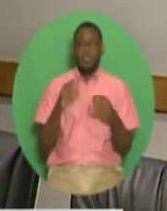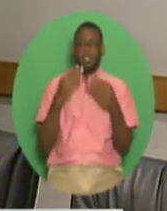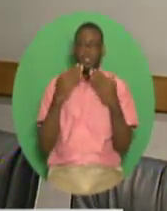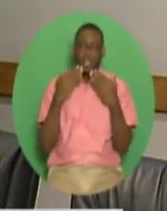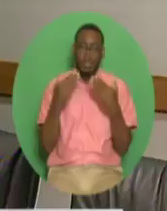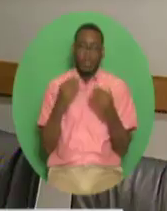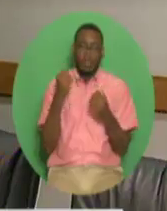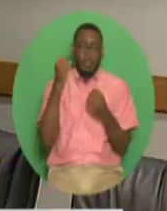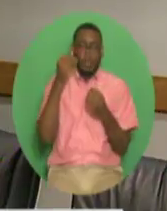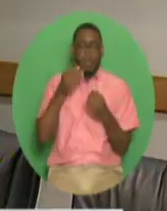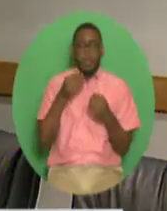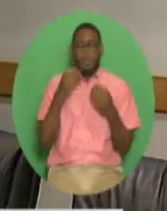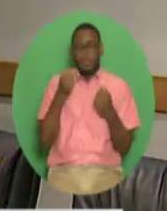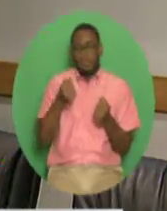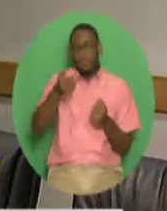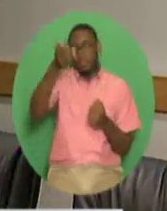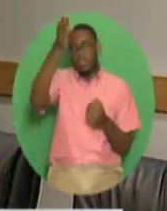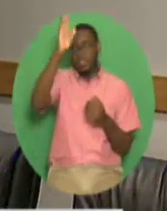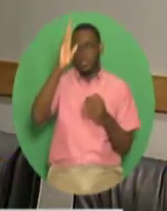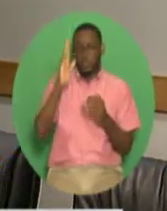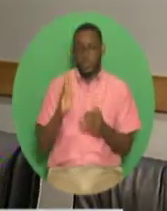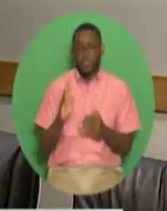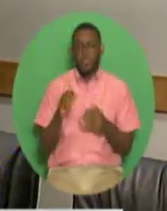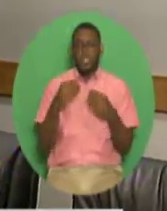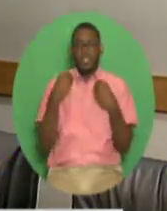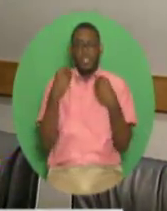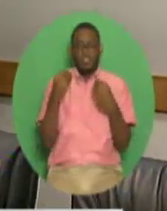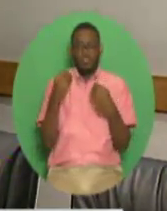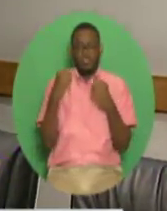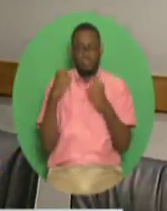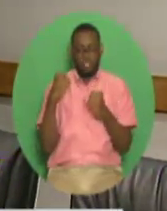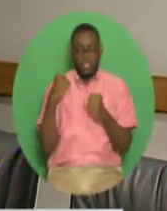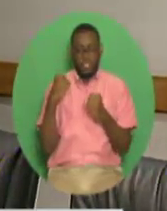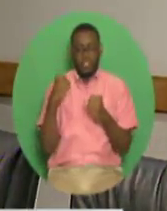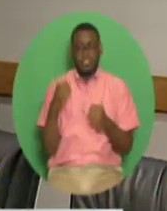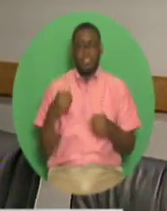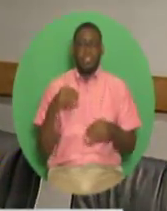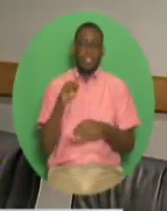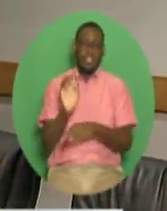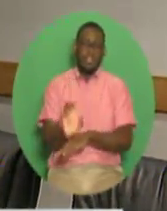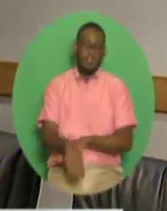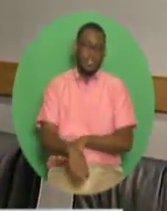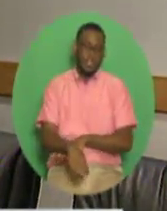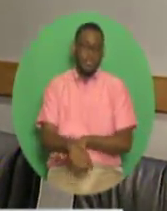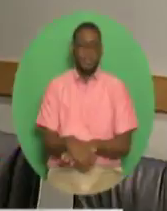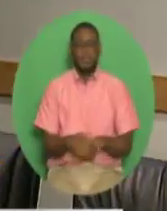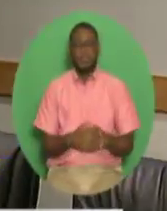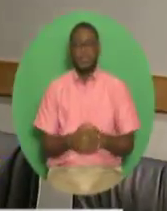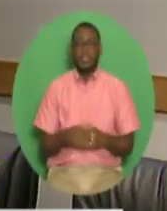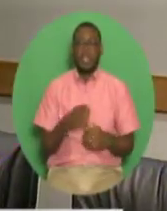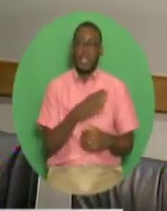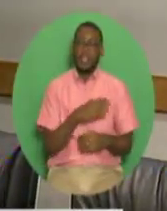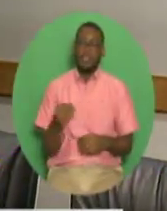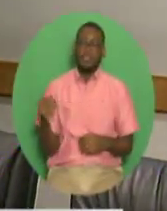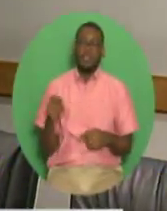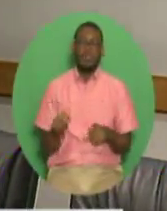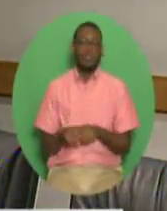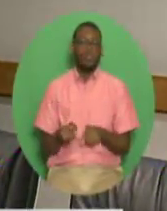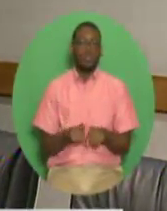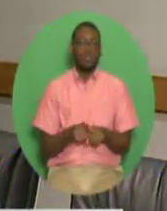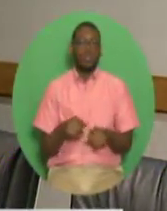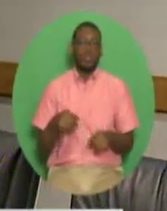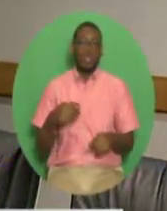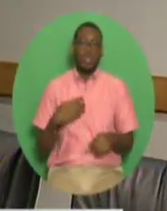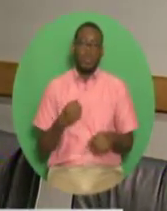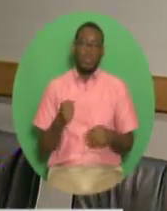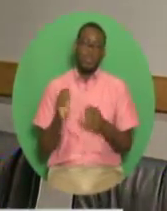Almighty for giving us health and strength to be here this evening. I would like to congratulate and